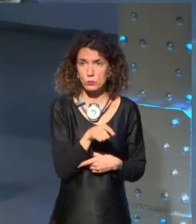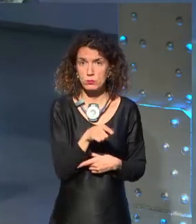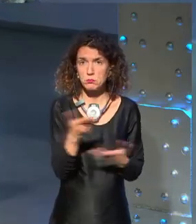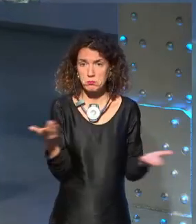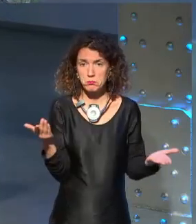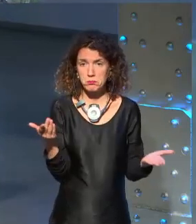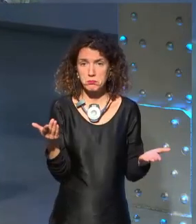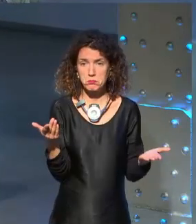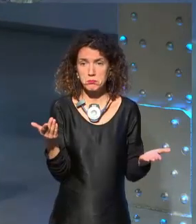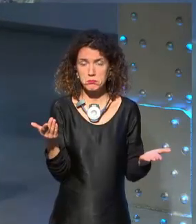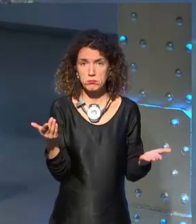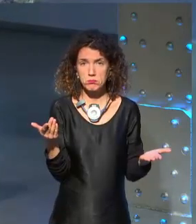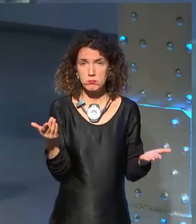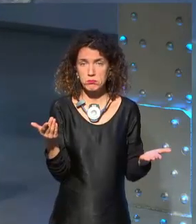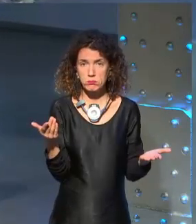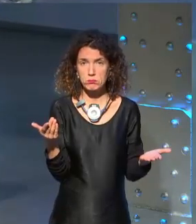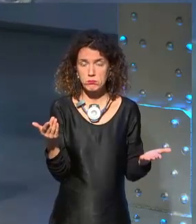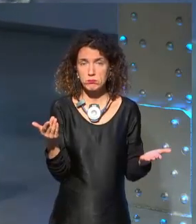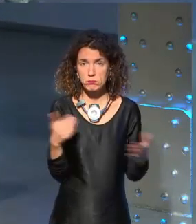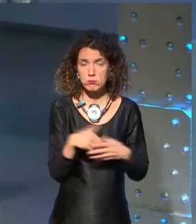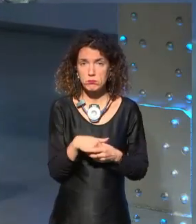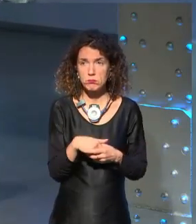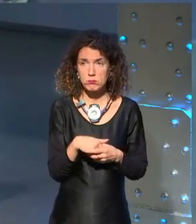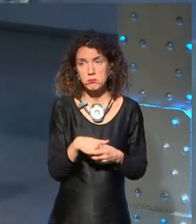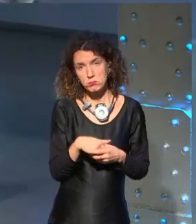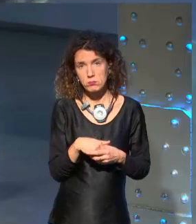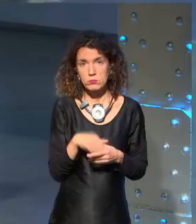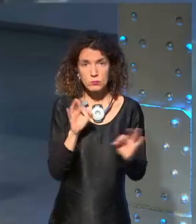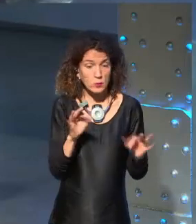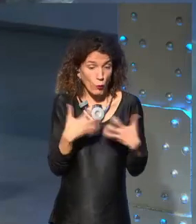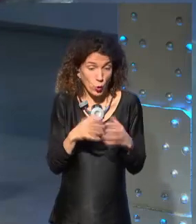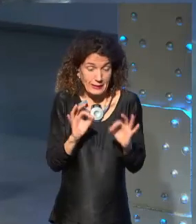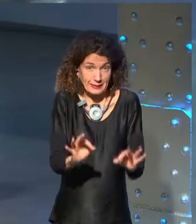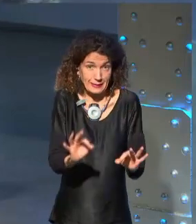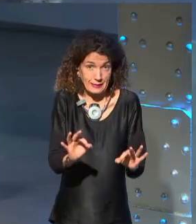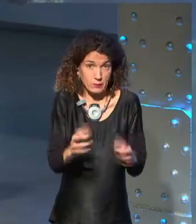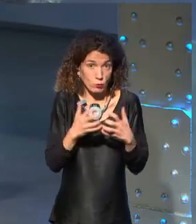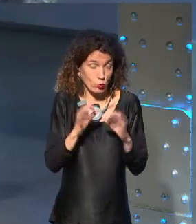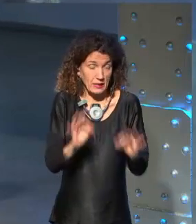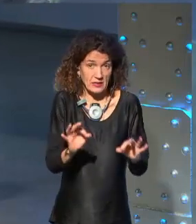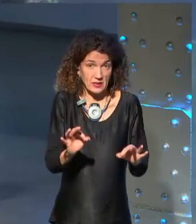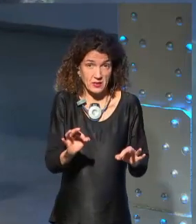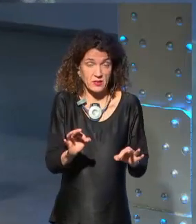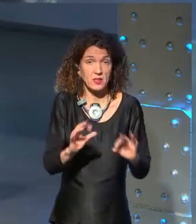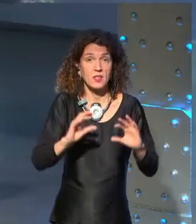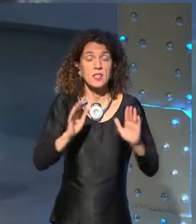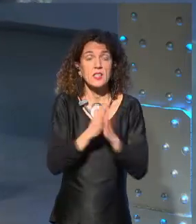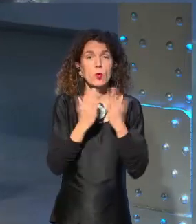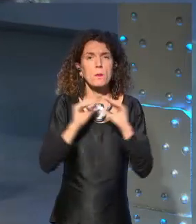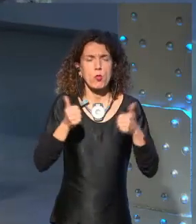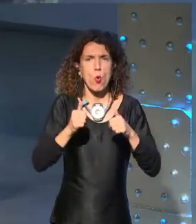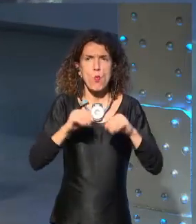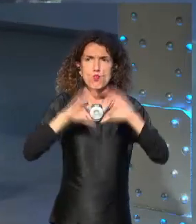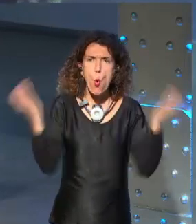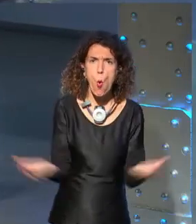publisher. And so that's how that started. And that book has been sold all over the world